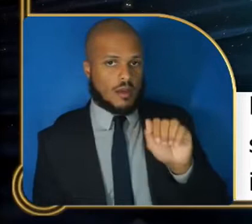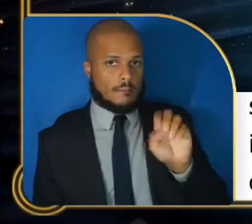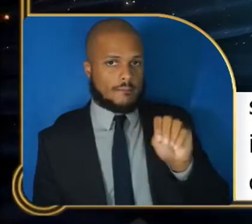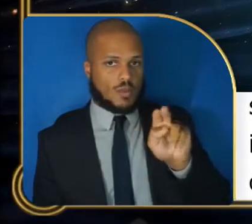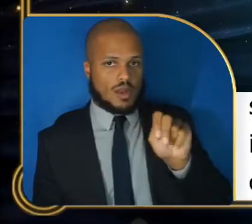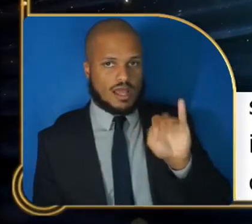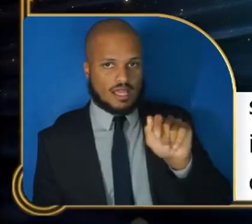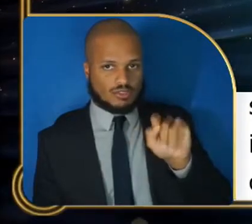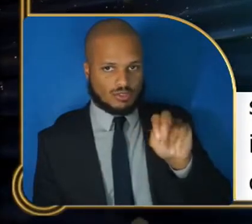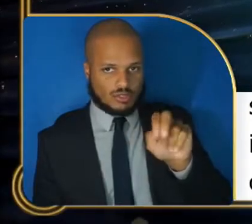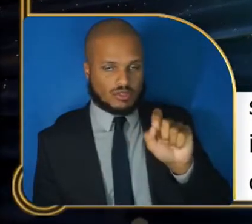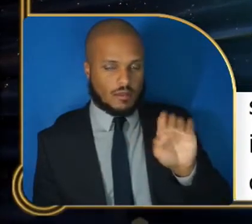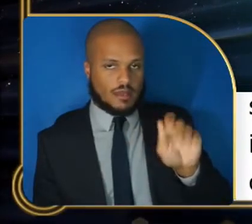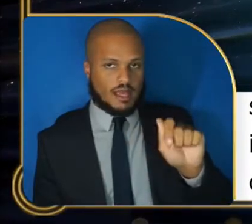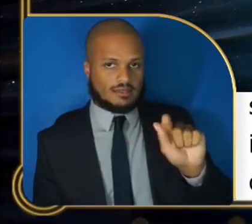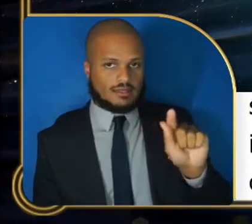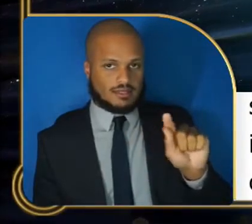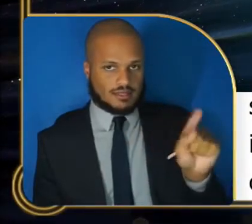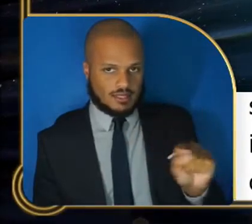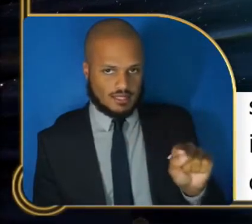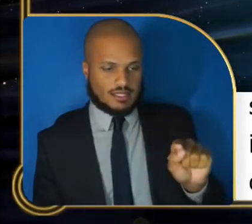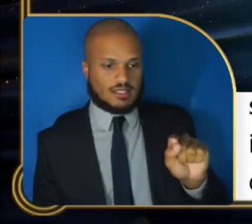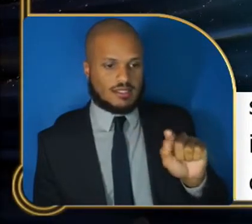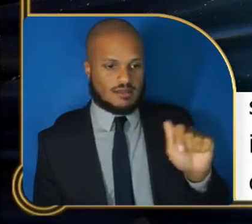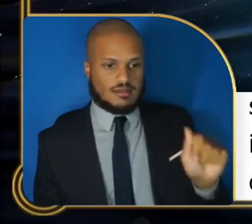communications@bazelon.org if you need assistance.